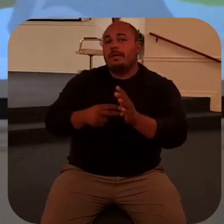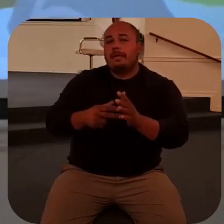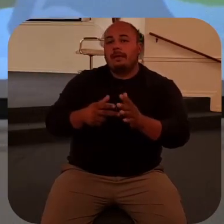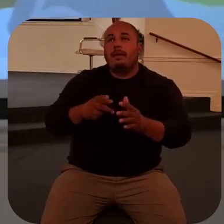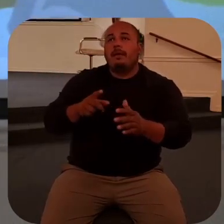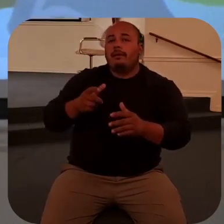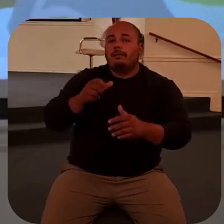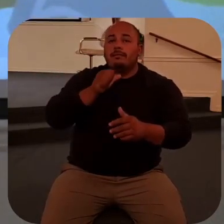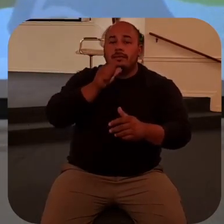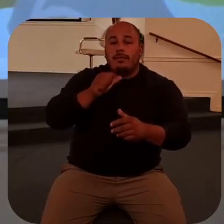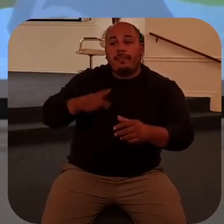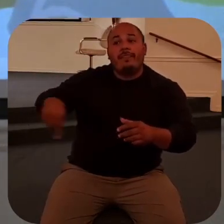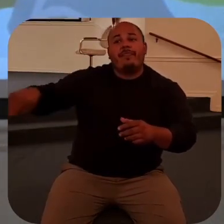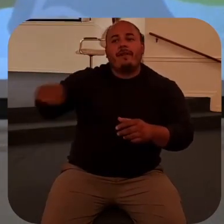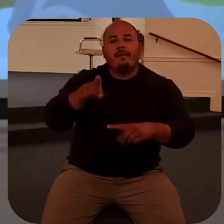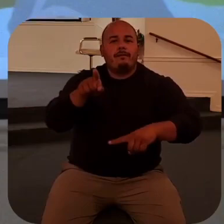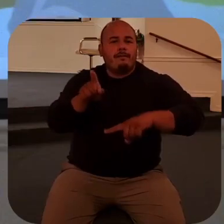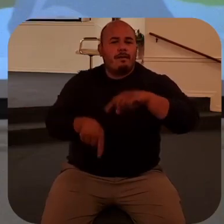or